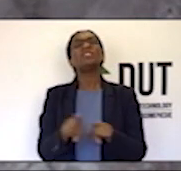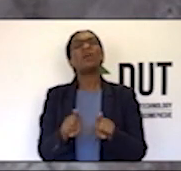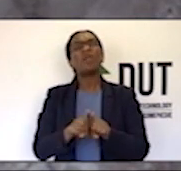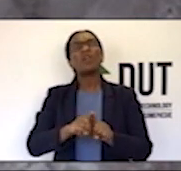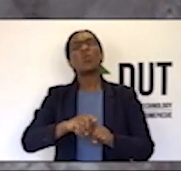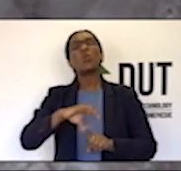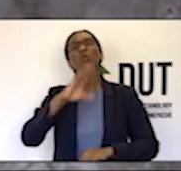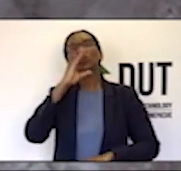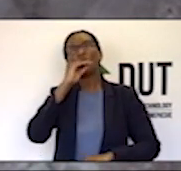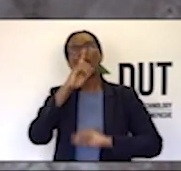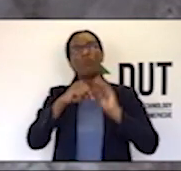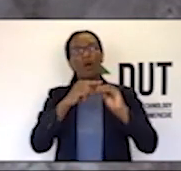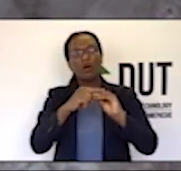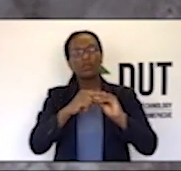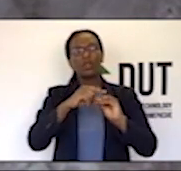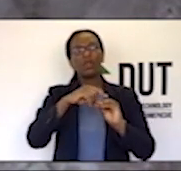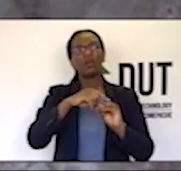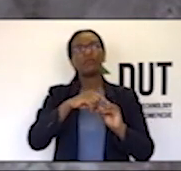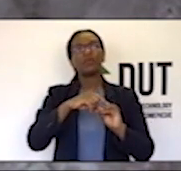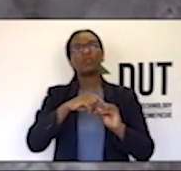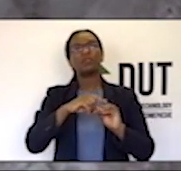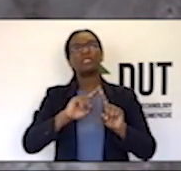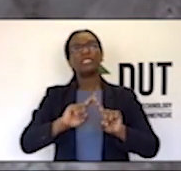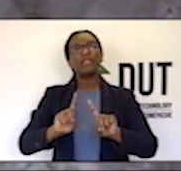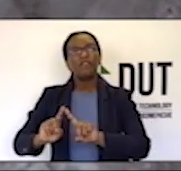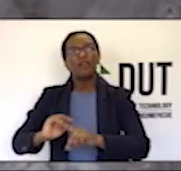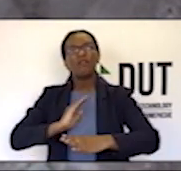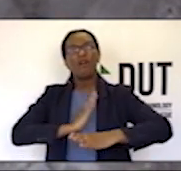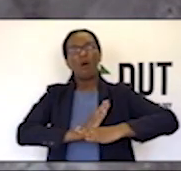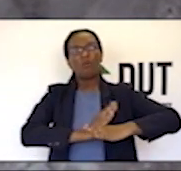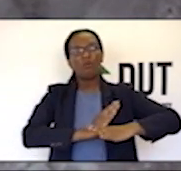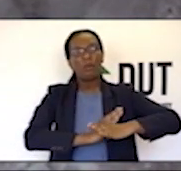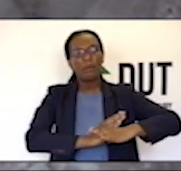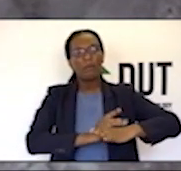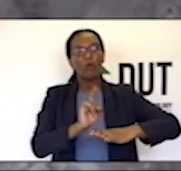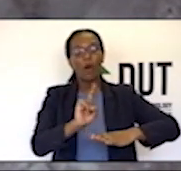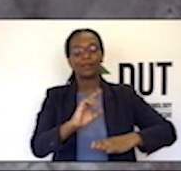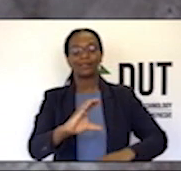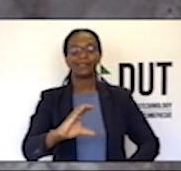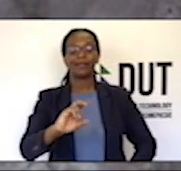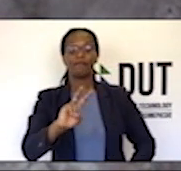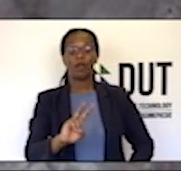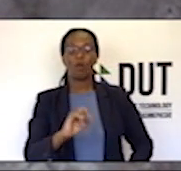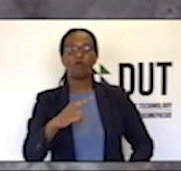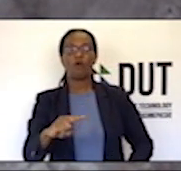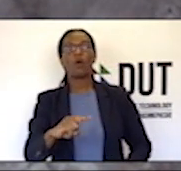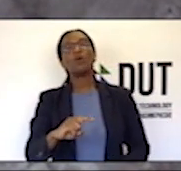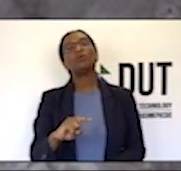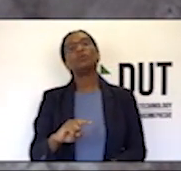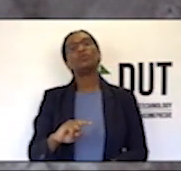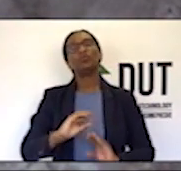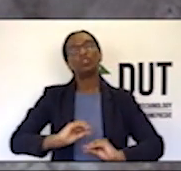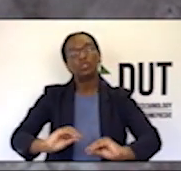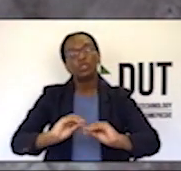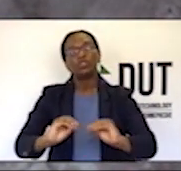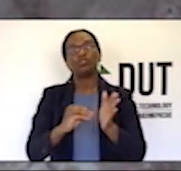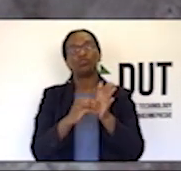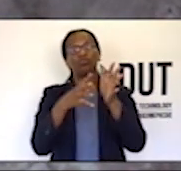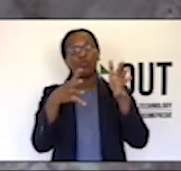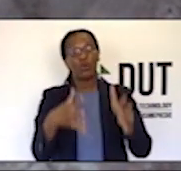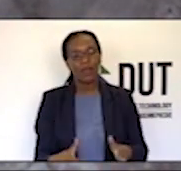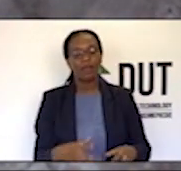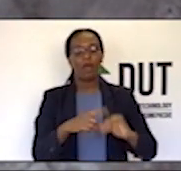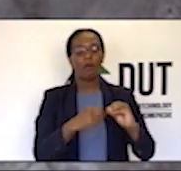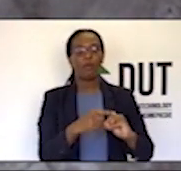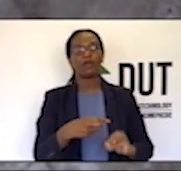in curriculum integration, whereby we reach students in the classroom through teaching the HIV and